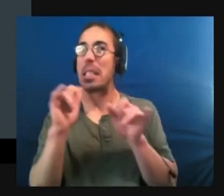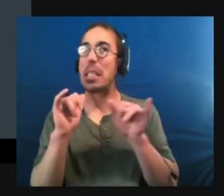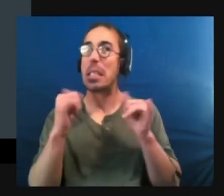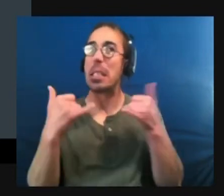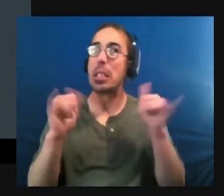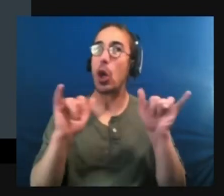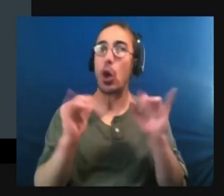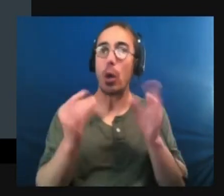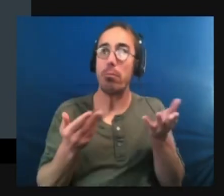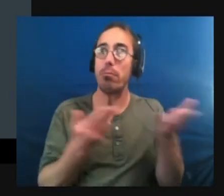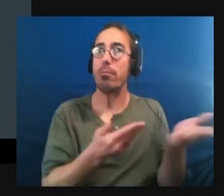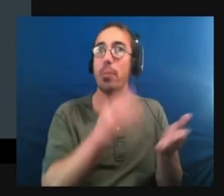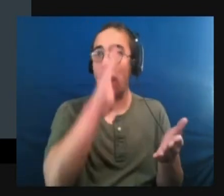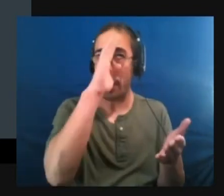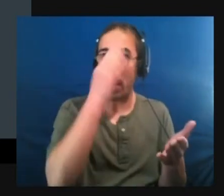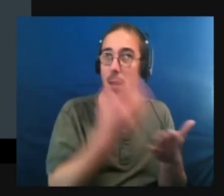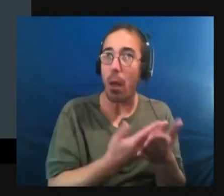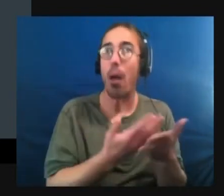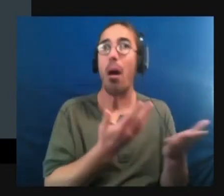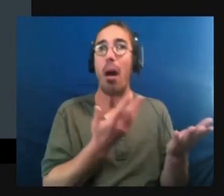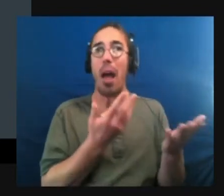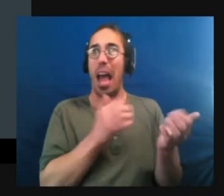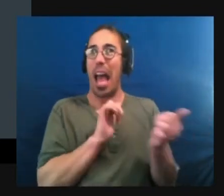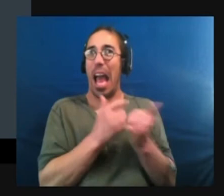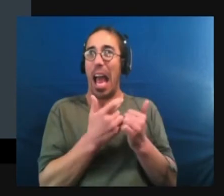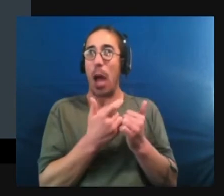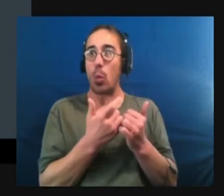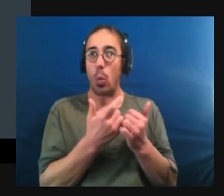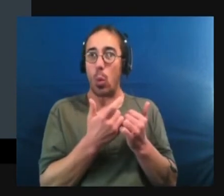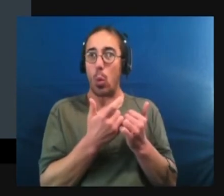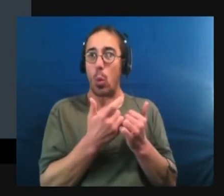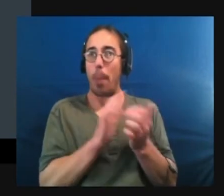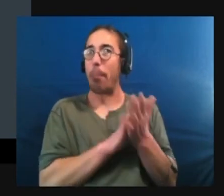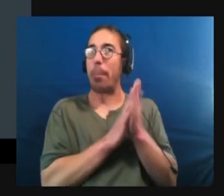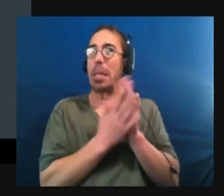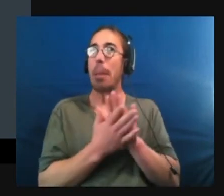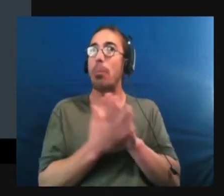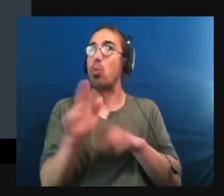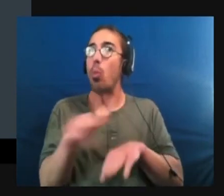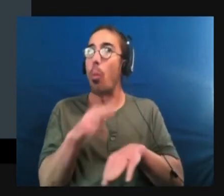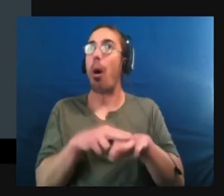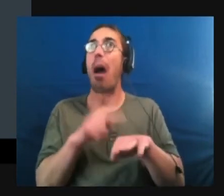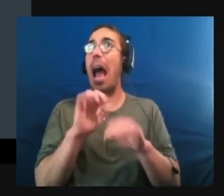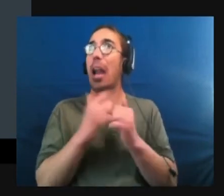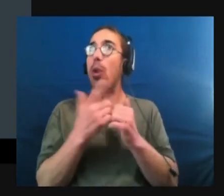is a bit dissociated. How do I bring it back? How do I